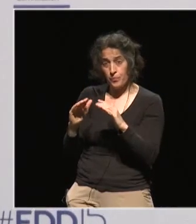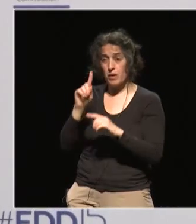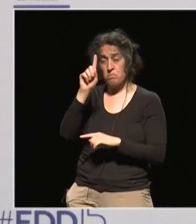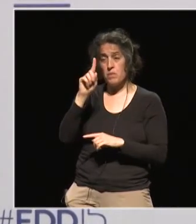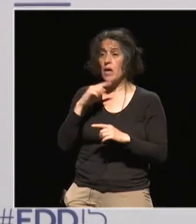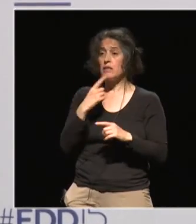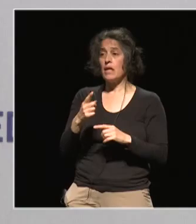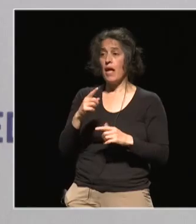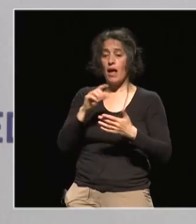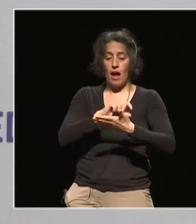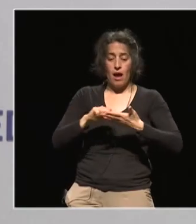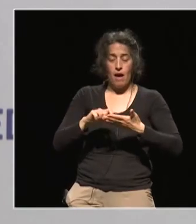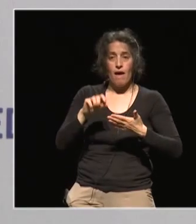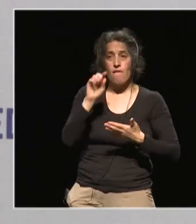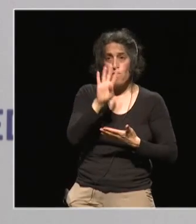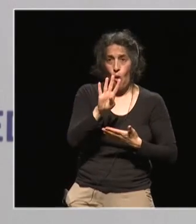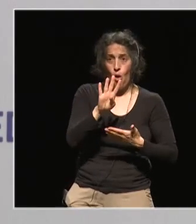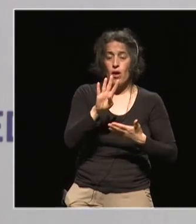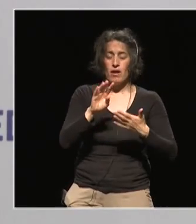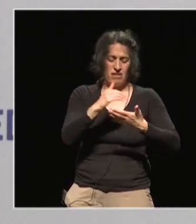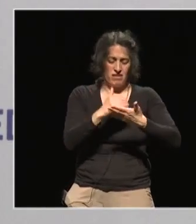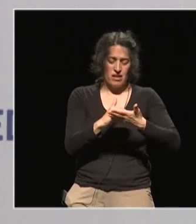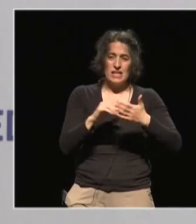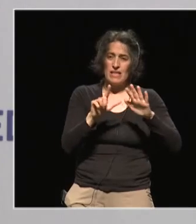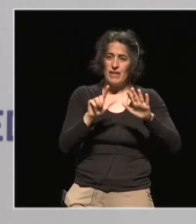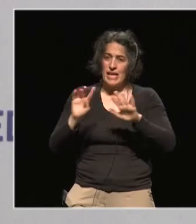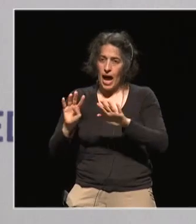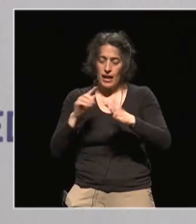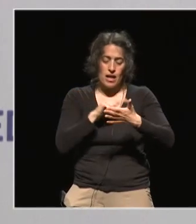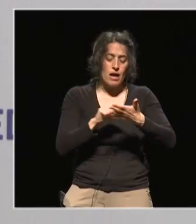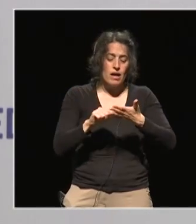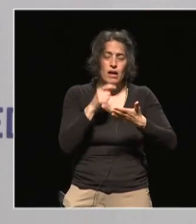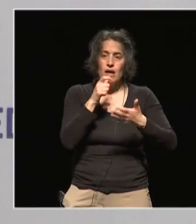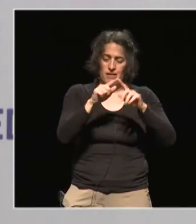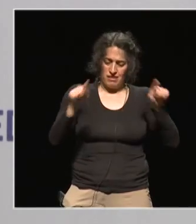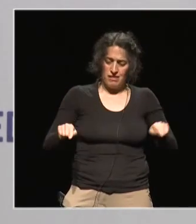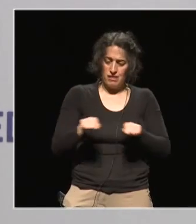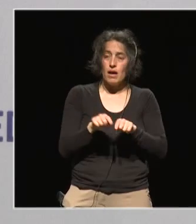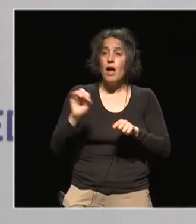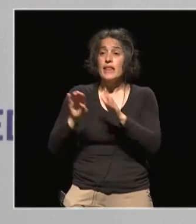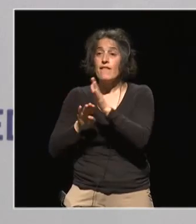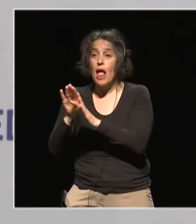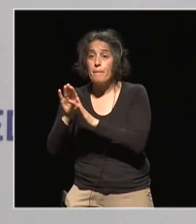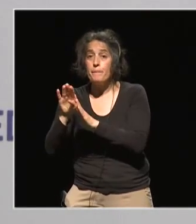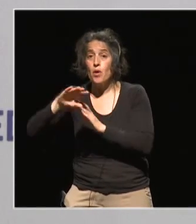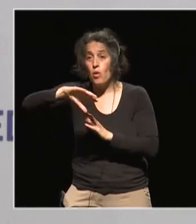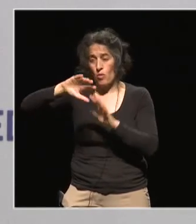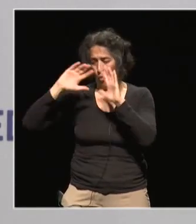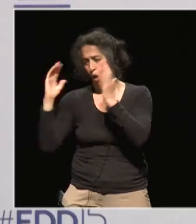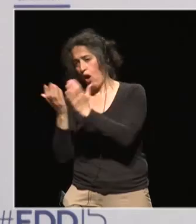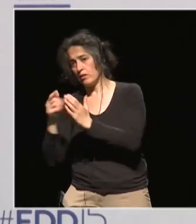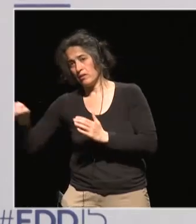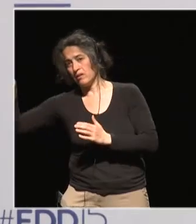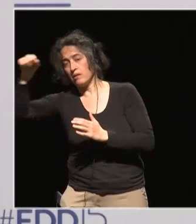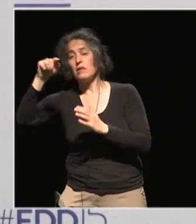4, sub-Article 7 and 9, it puts it conditional for the developed world to